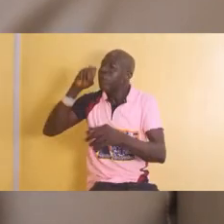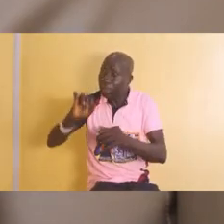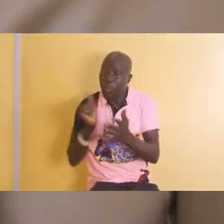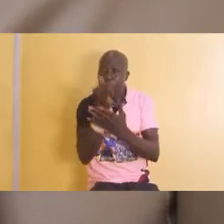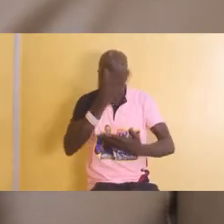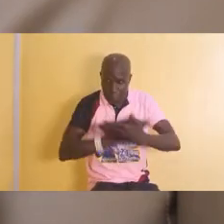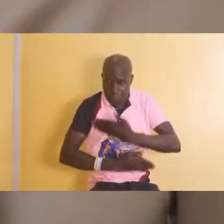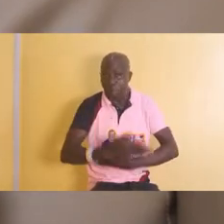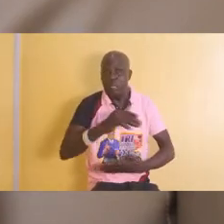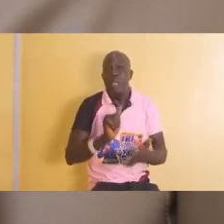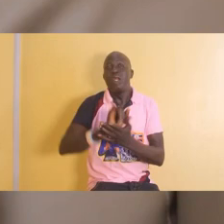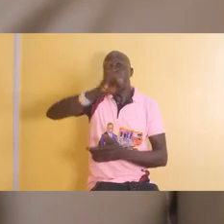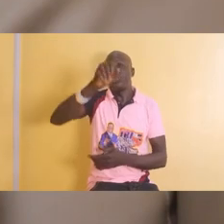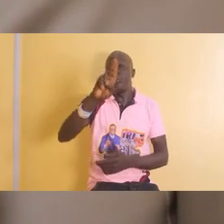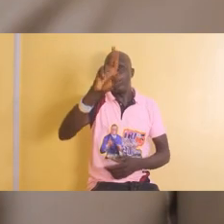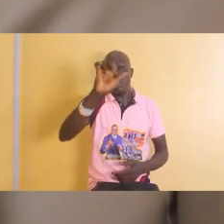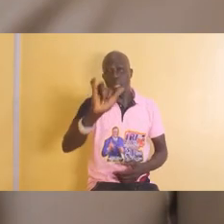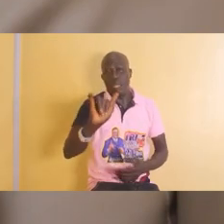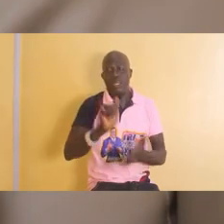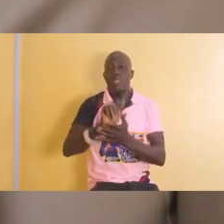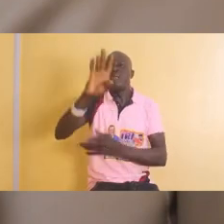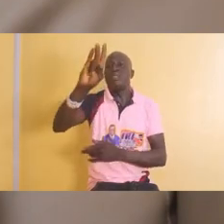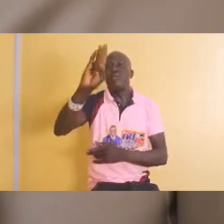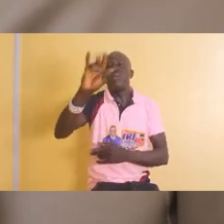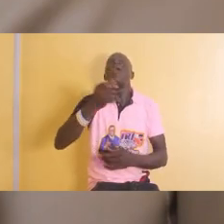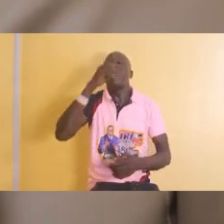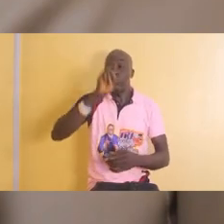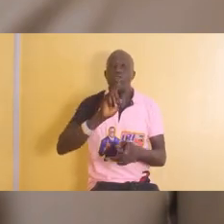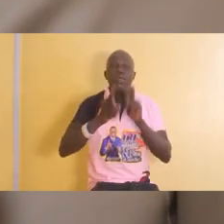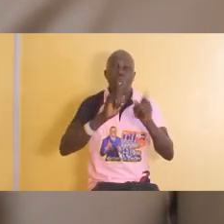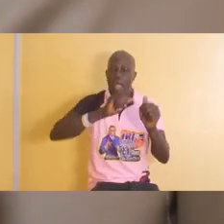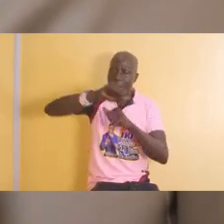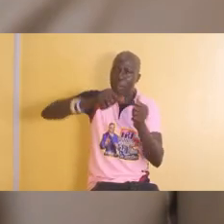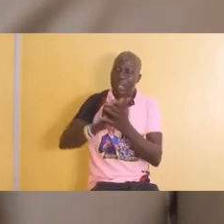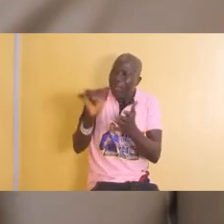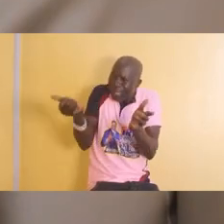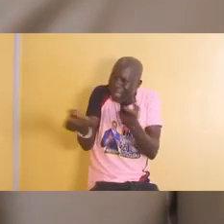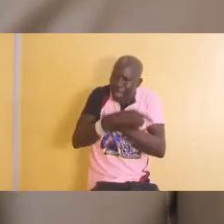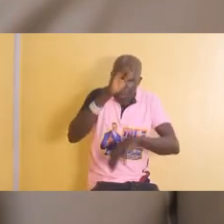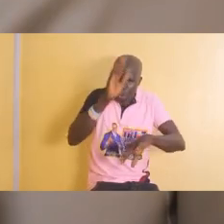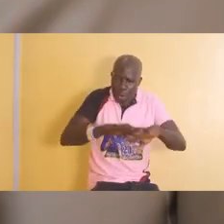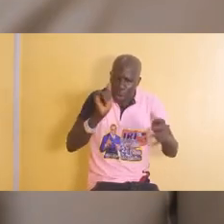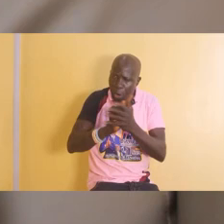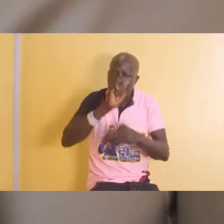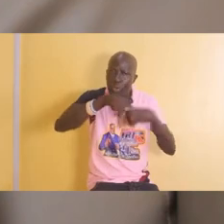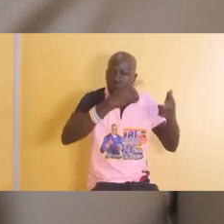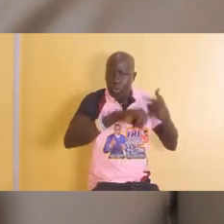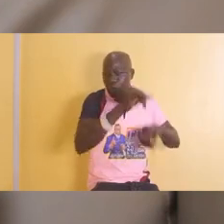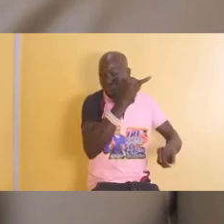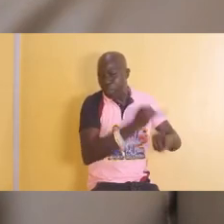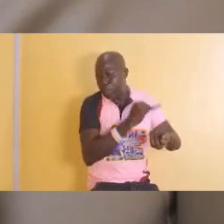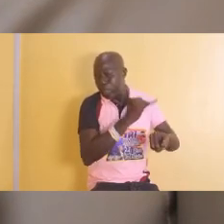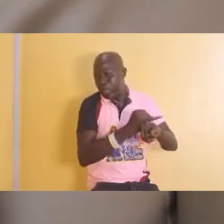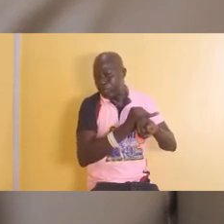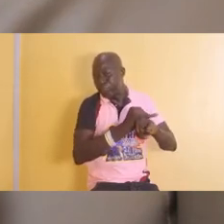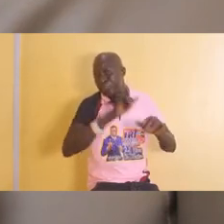that's covenant of July 17th me bo ro mason pa I must talk about that for me. They man no see do bad. That go say